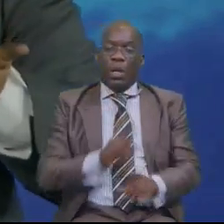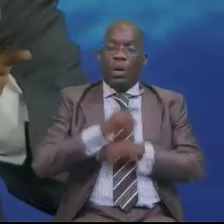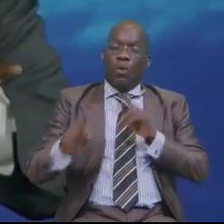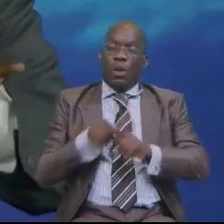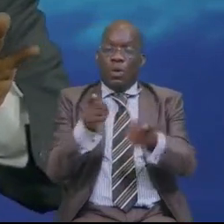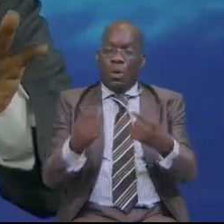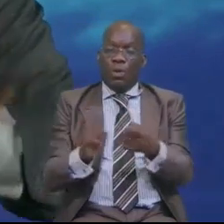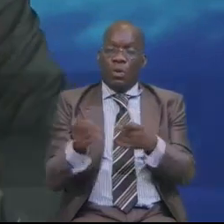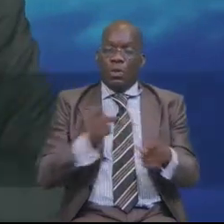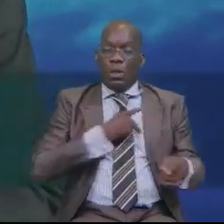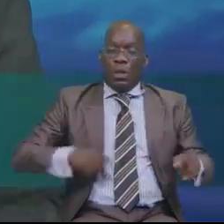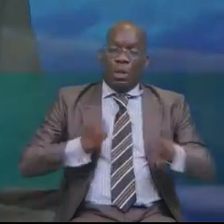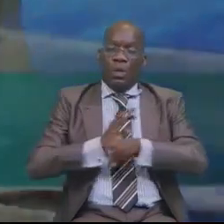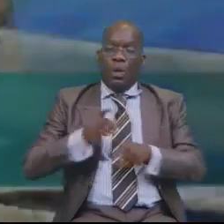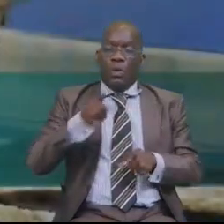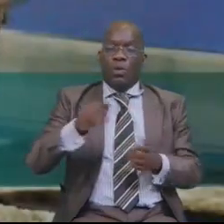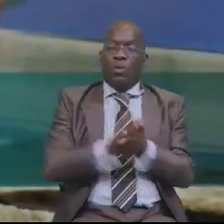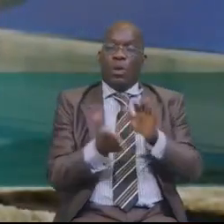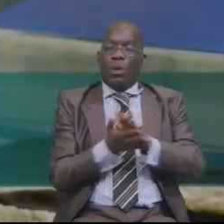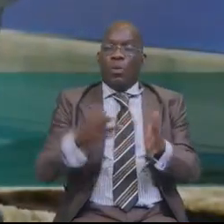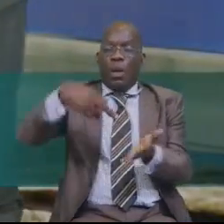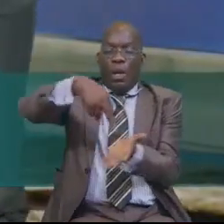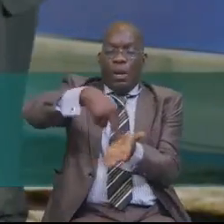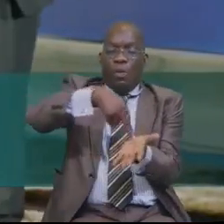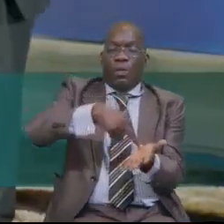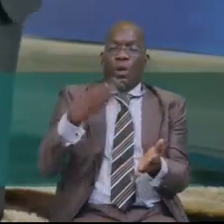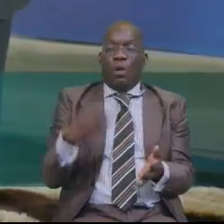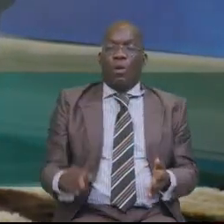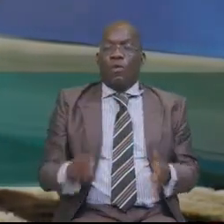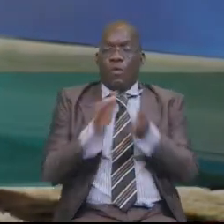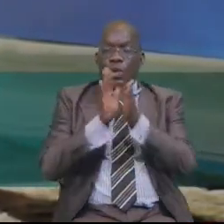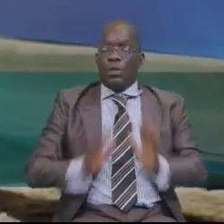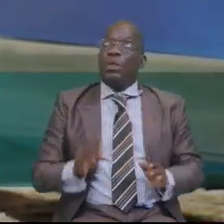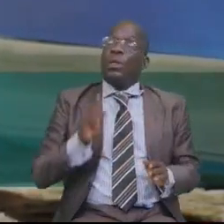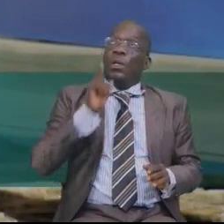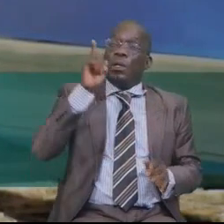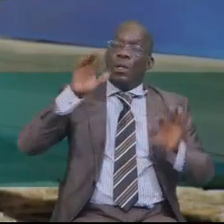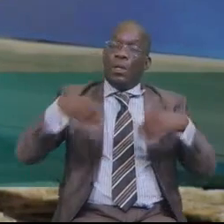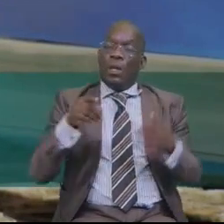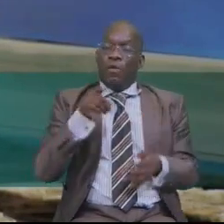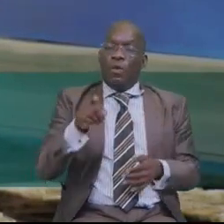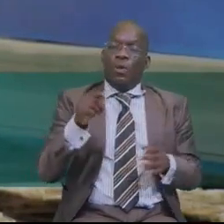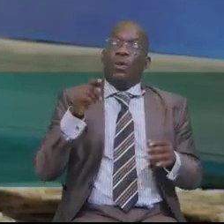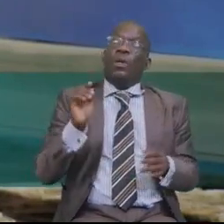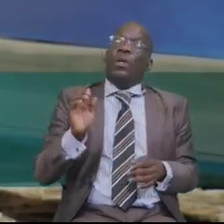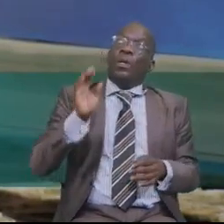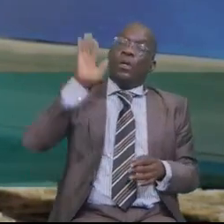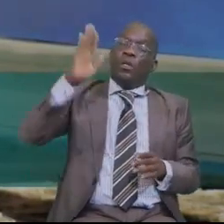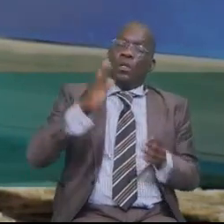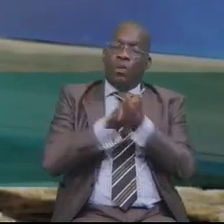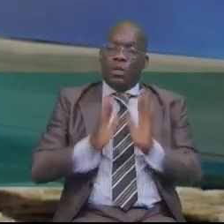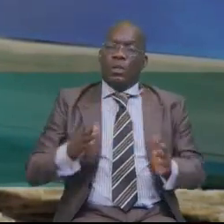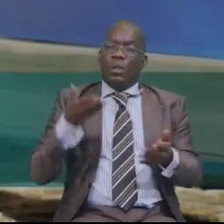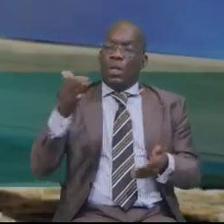you become an ambassador of peace. He gives you his peace, and there's peace in your heart,